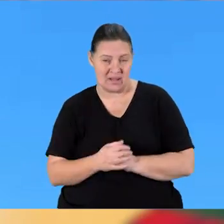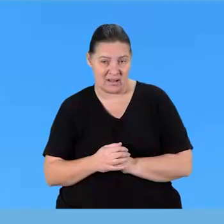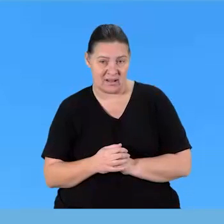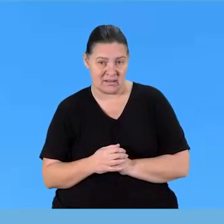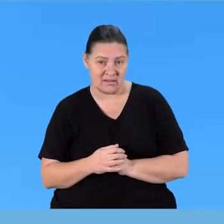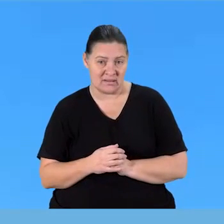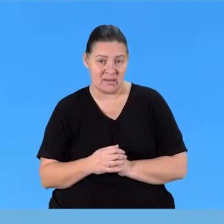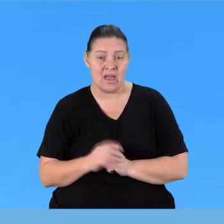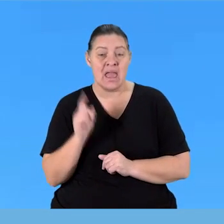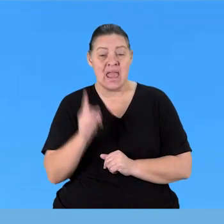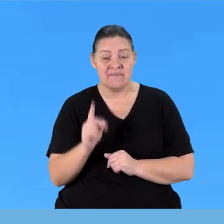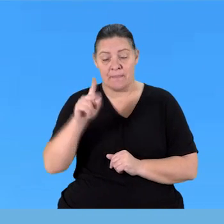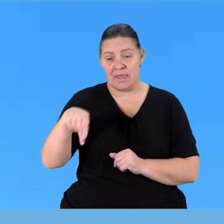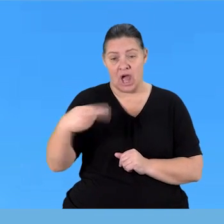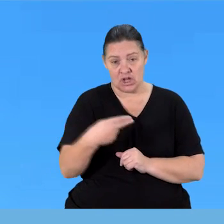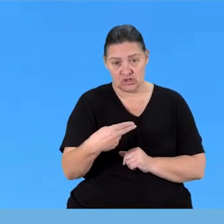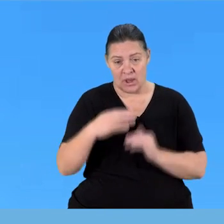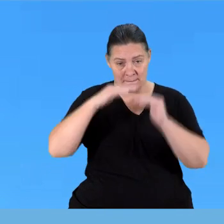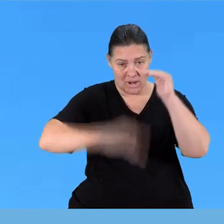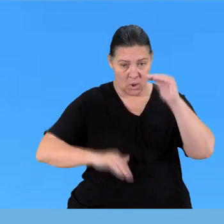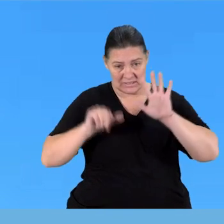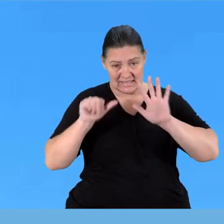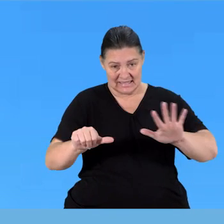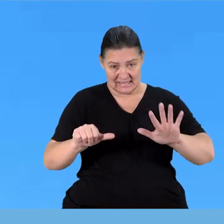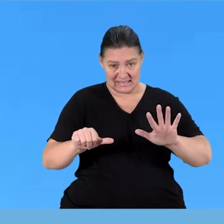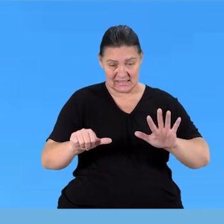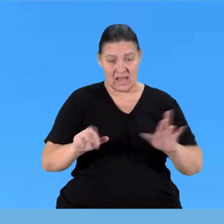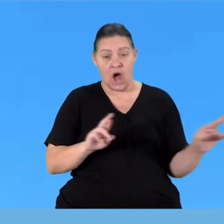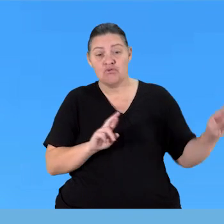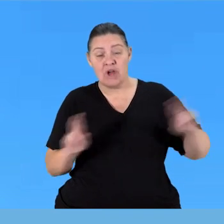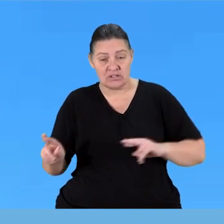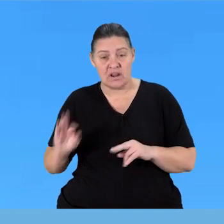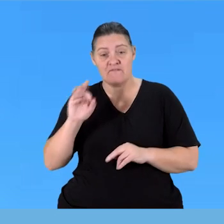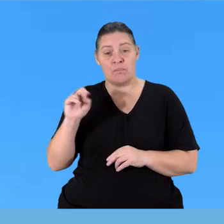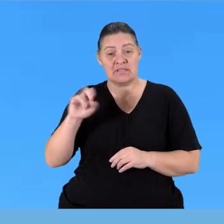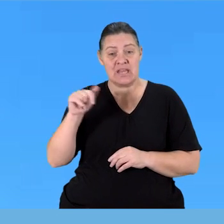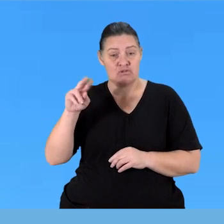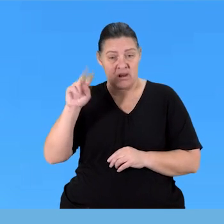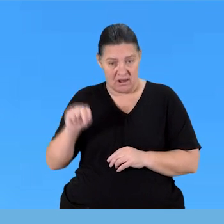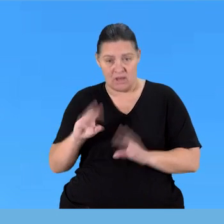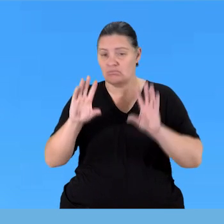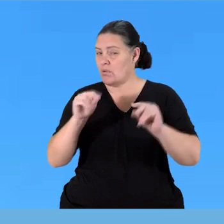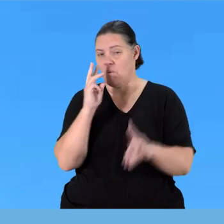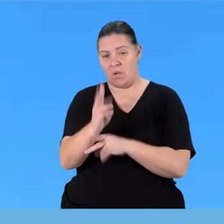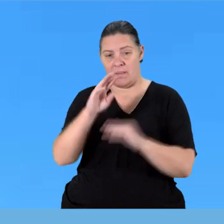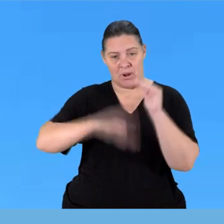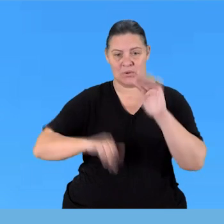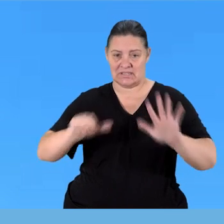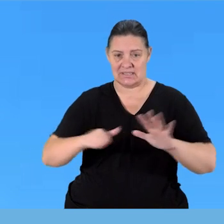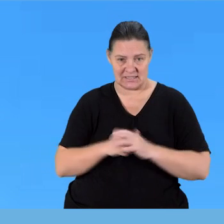stop. And also, once the pH falls below 6, this particular reaction, the fermentation reaction, it is going to